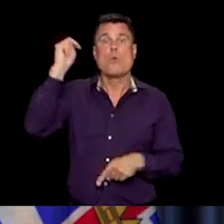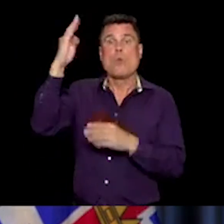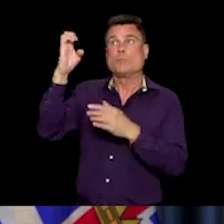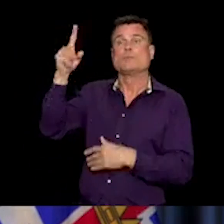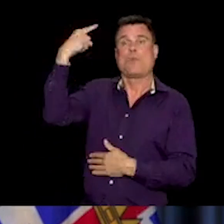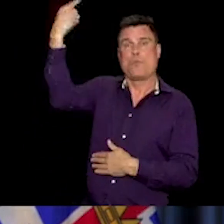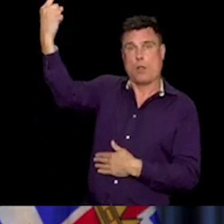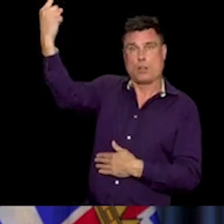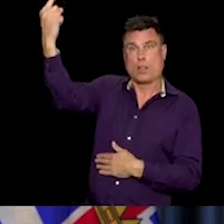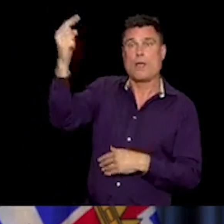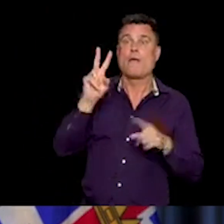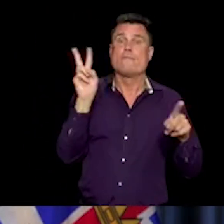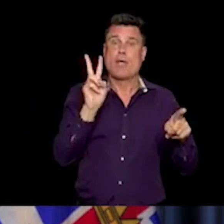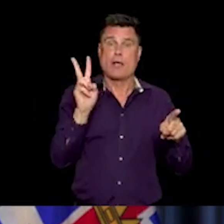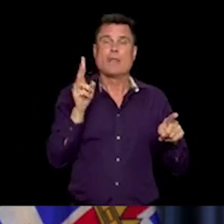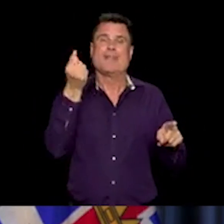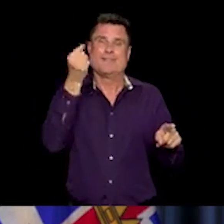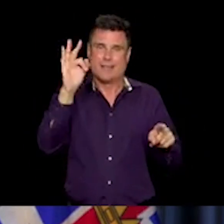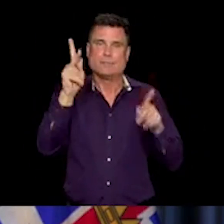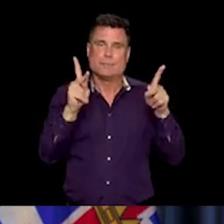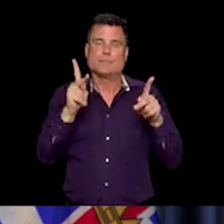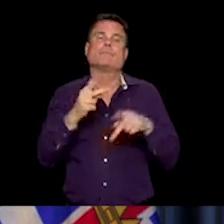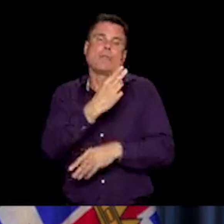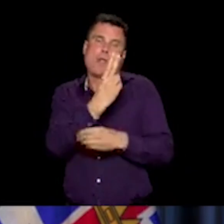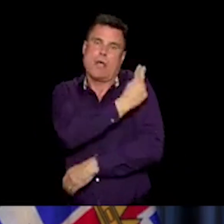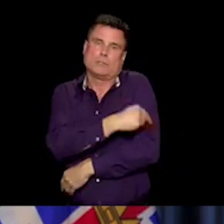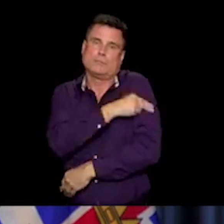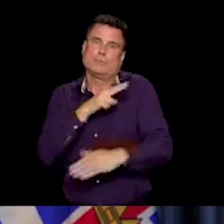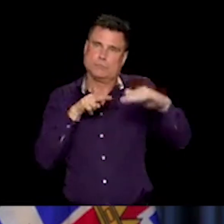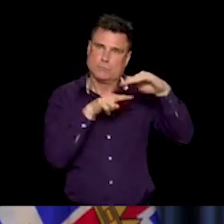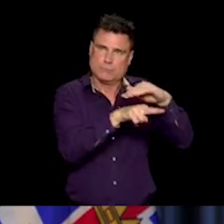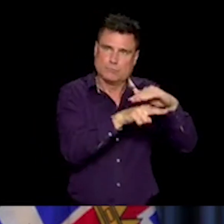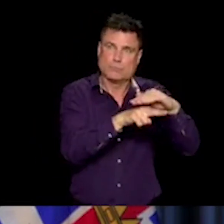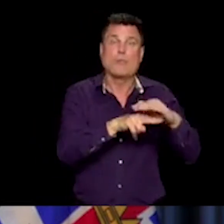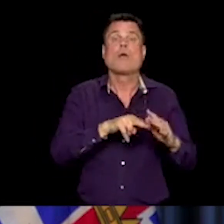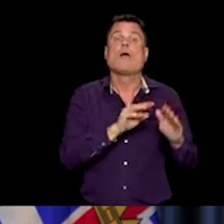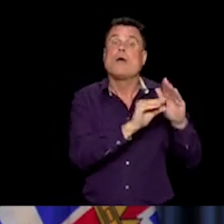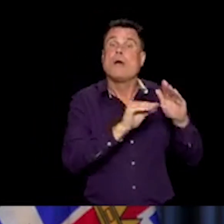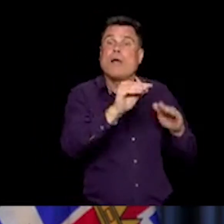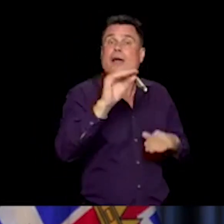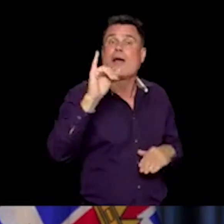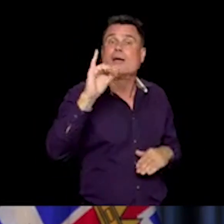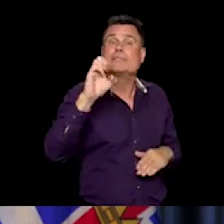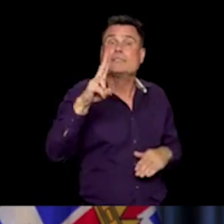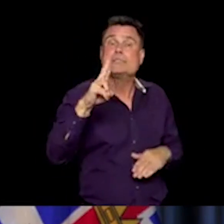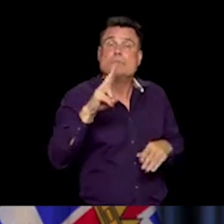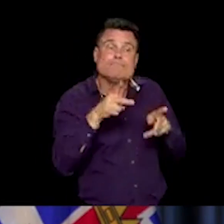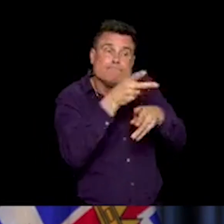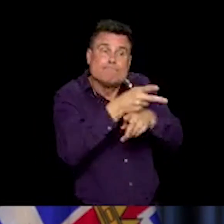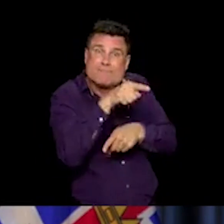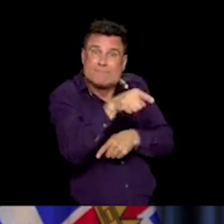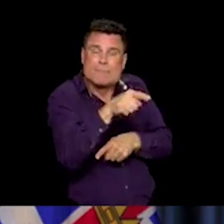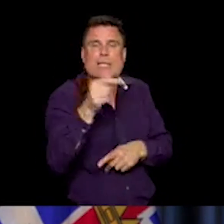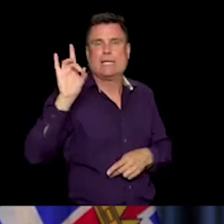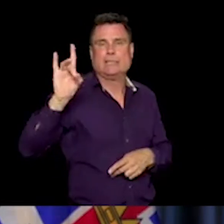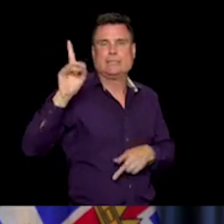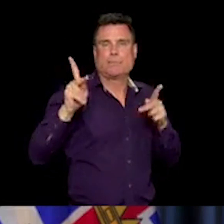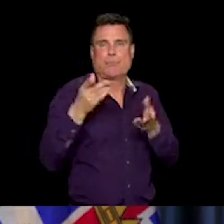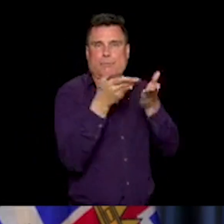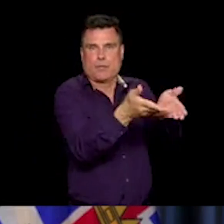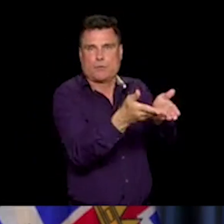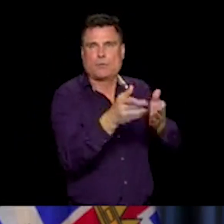initiative, shortly. I note that there are 43 people currently hospitalized in BC. That's 21 in Fraser